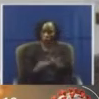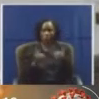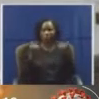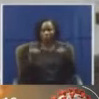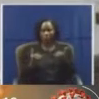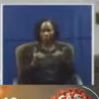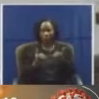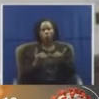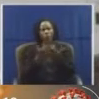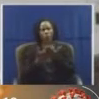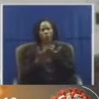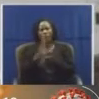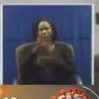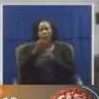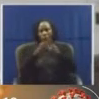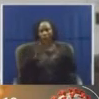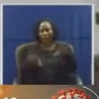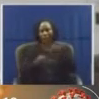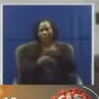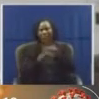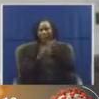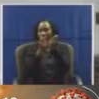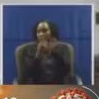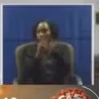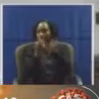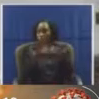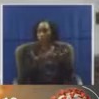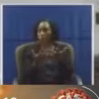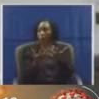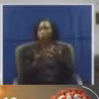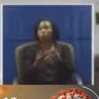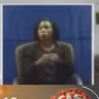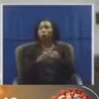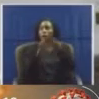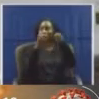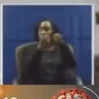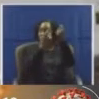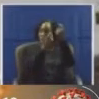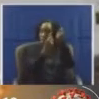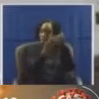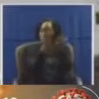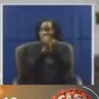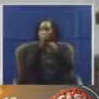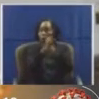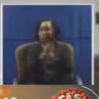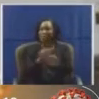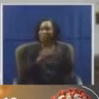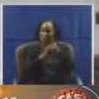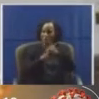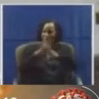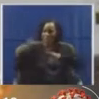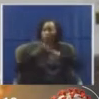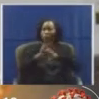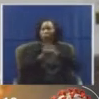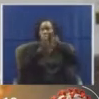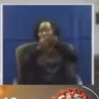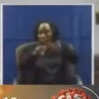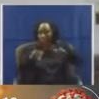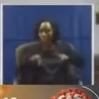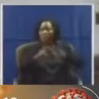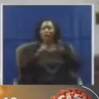additional funding from National Treasury to ensure that successful investigations and prosecutions, together with